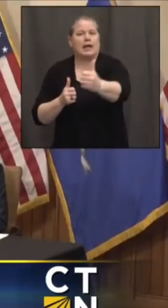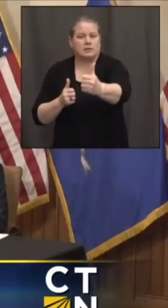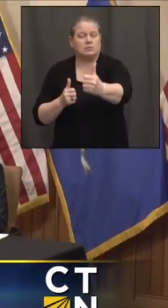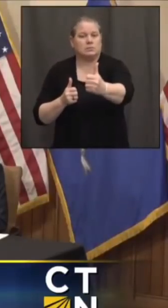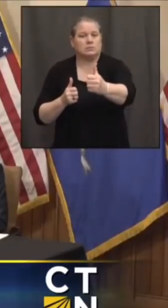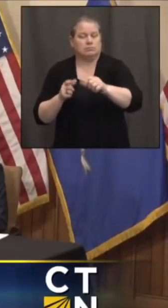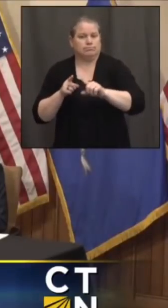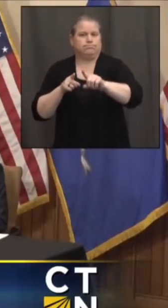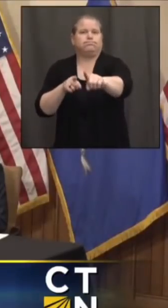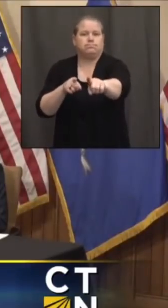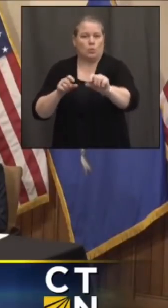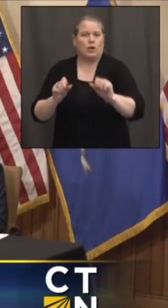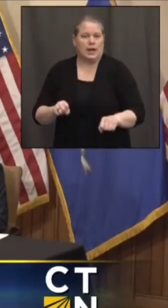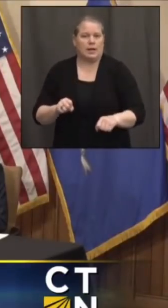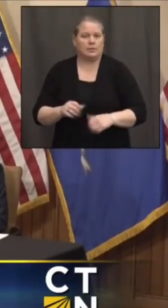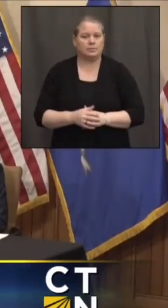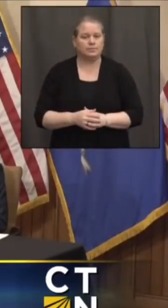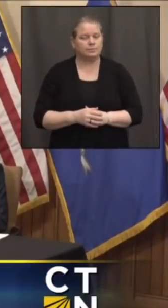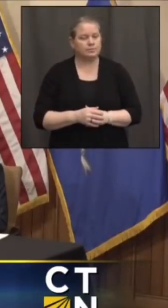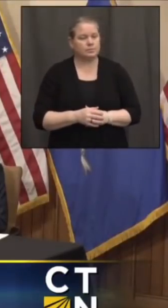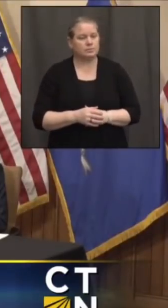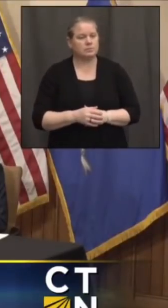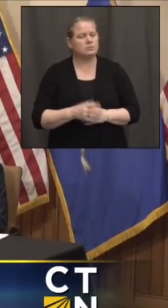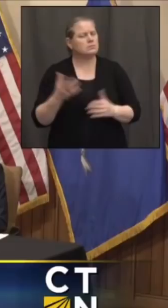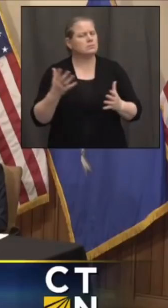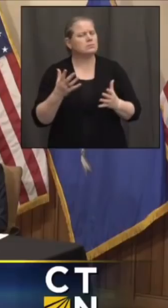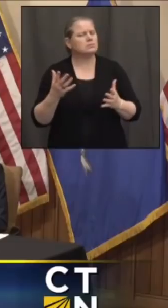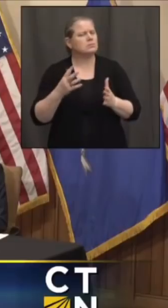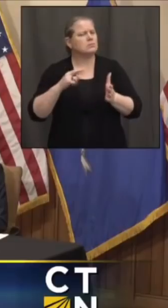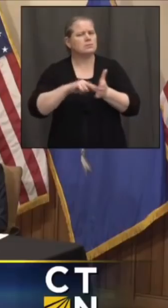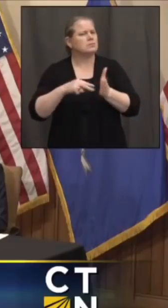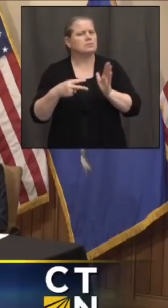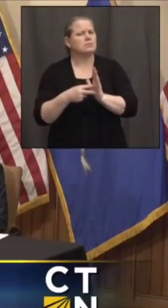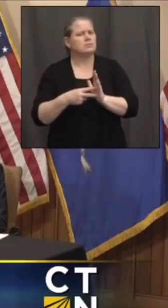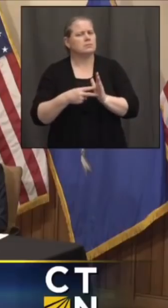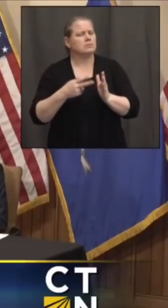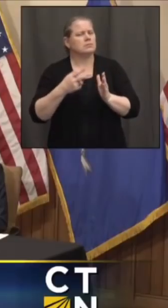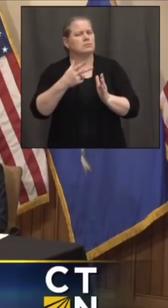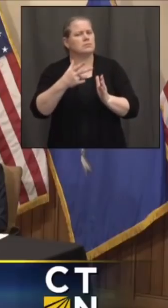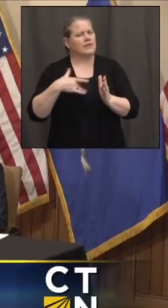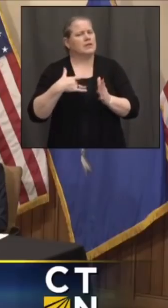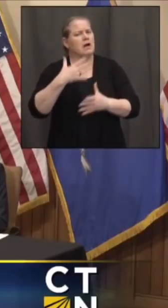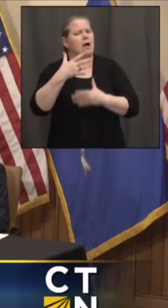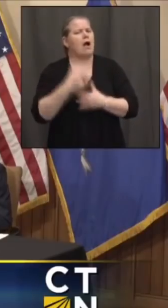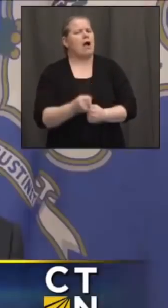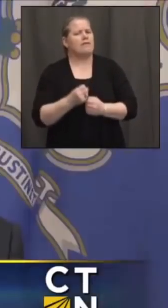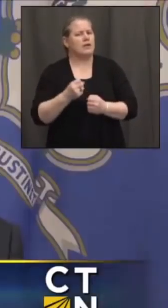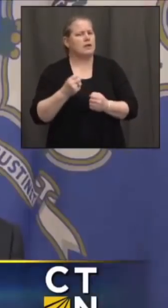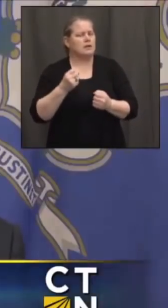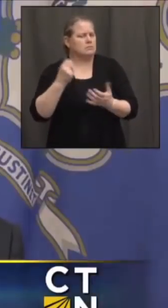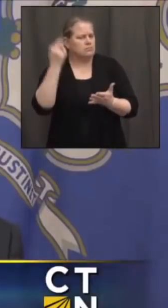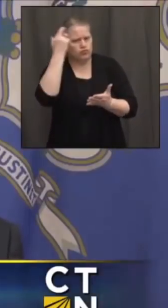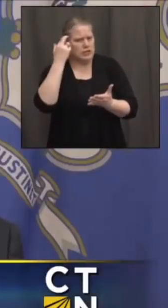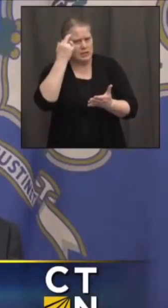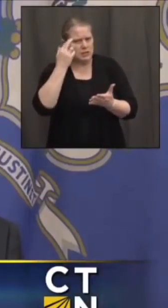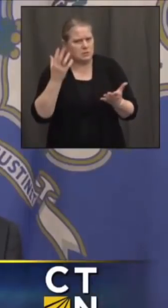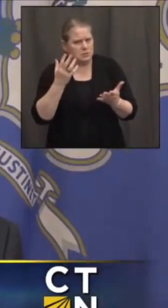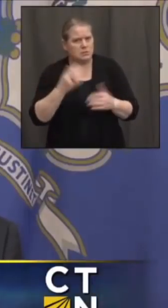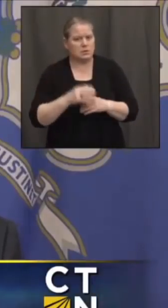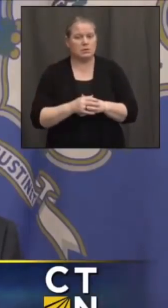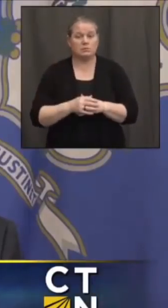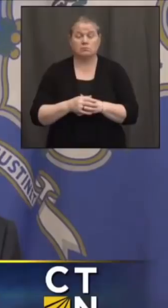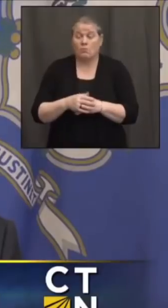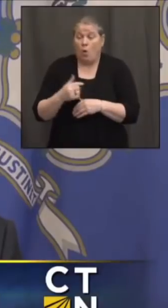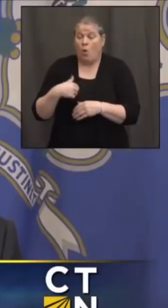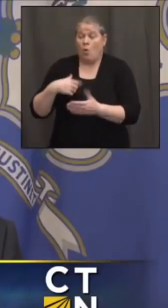vaccines are ahead of the variant currently, what exactly is that based on? What gives you that confidence? Talking to folks like Scott Gottlieb,